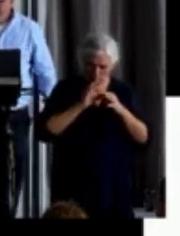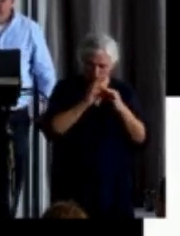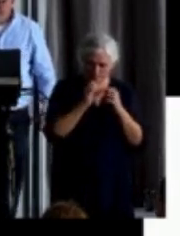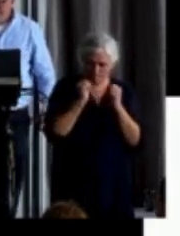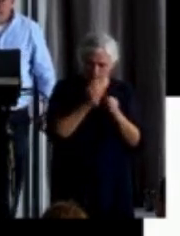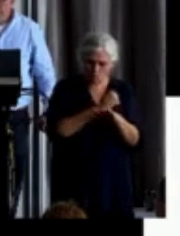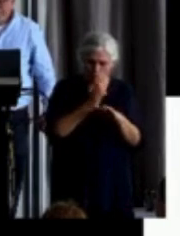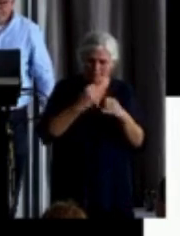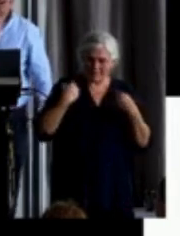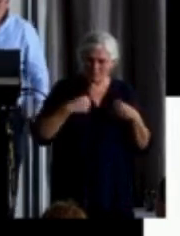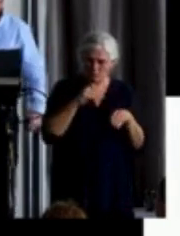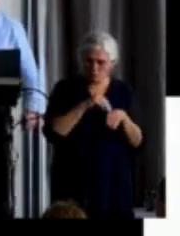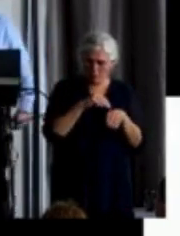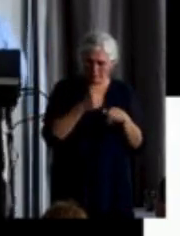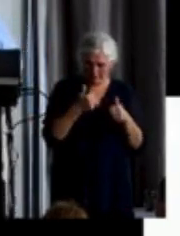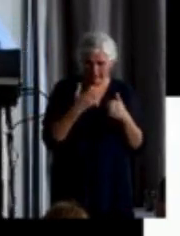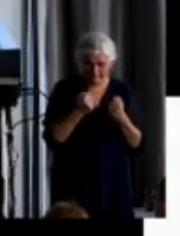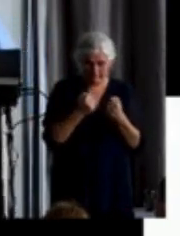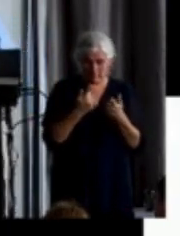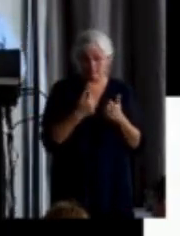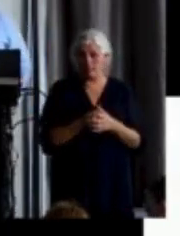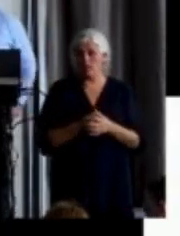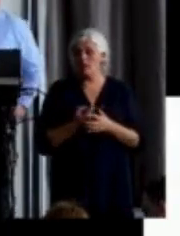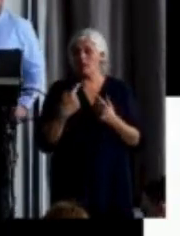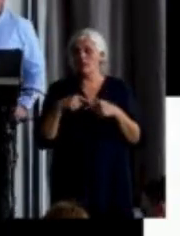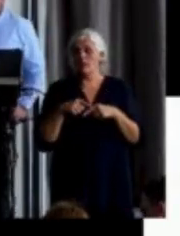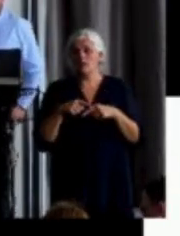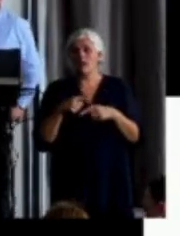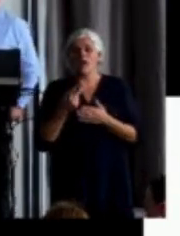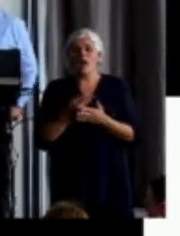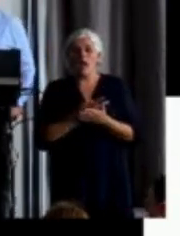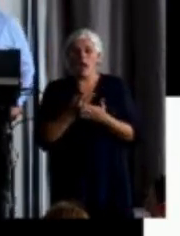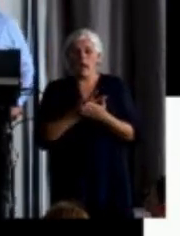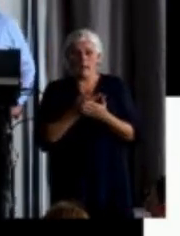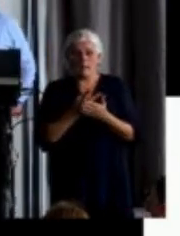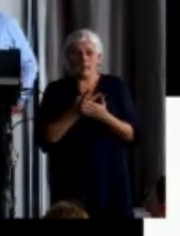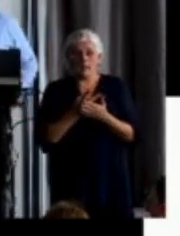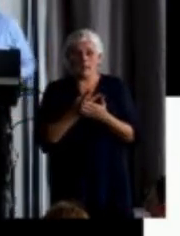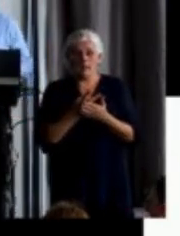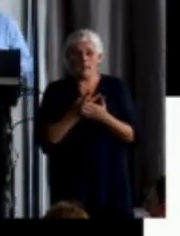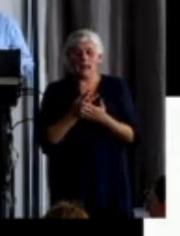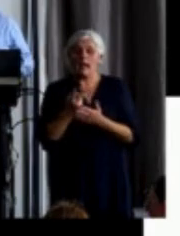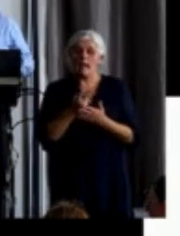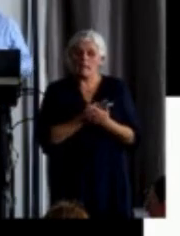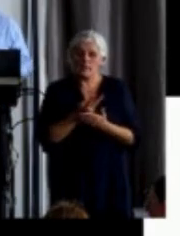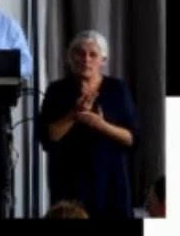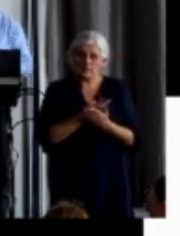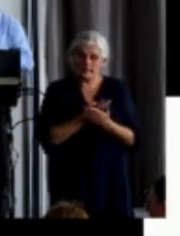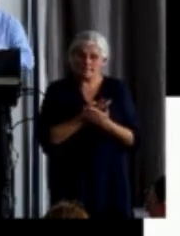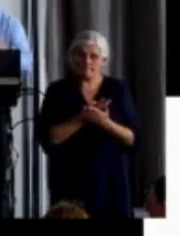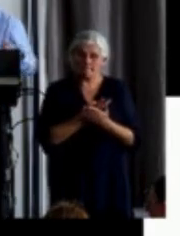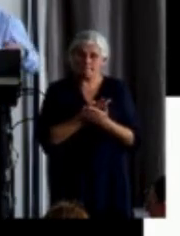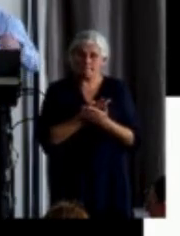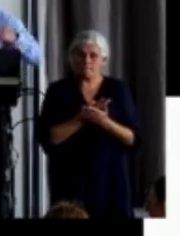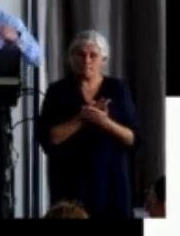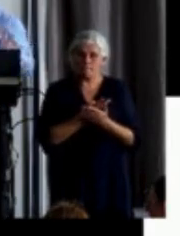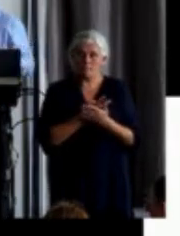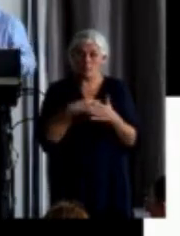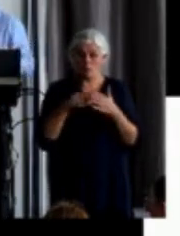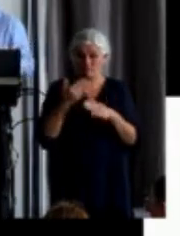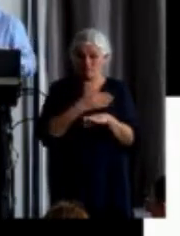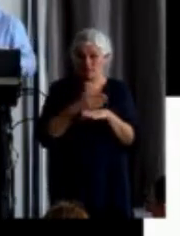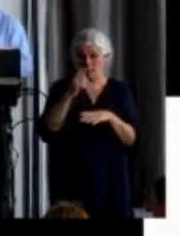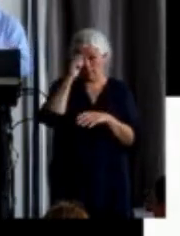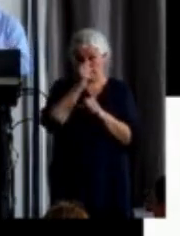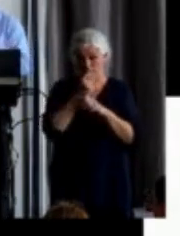chronic disease problem. And I suppose epilepsy and so epilepsy in this, when we start to